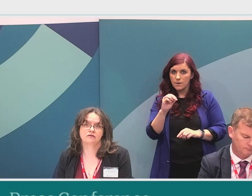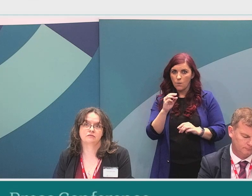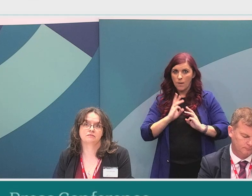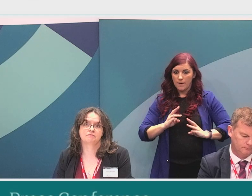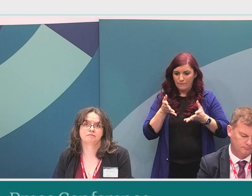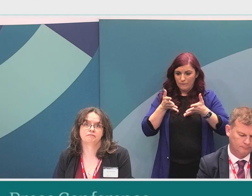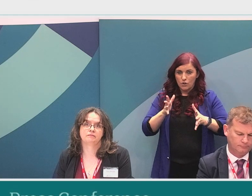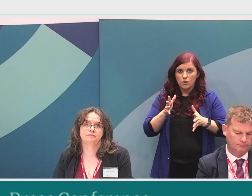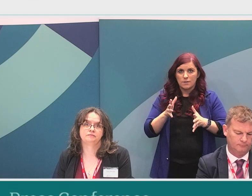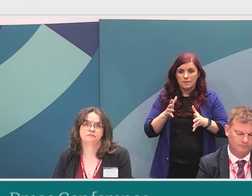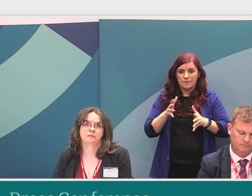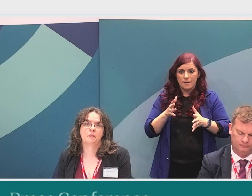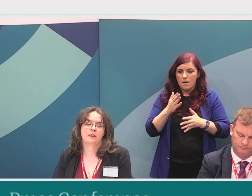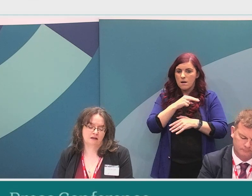lifetime.